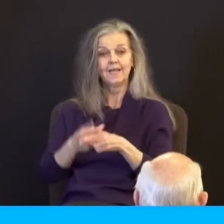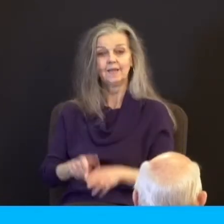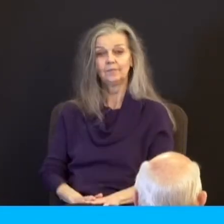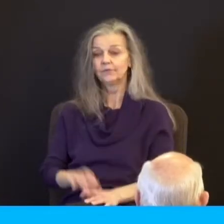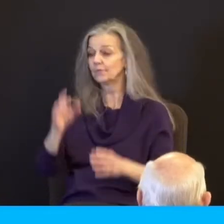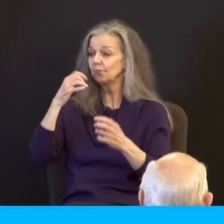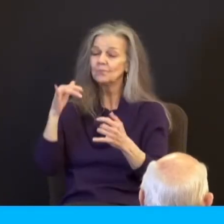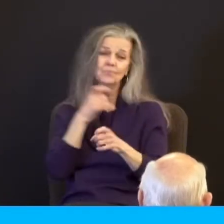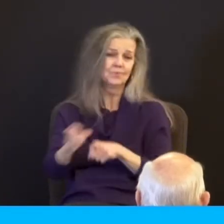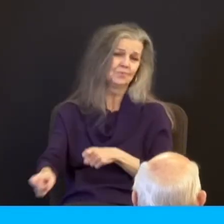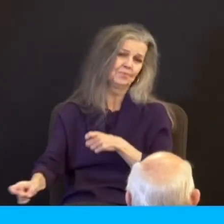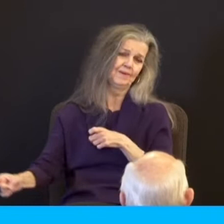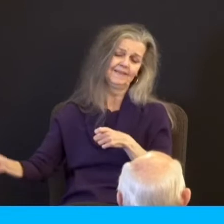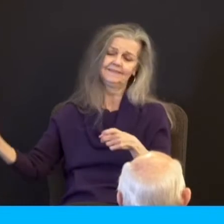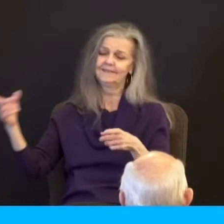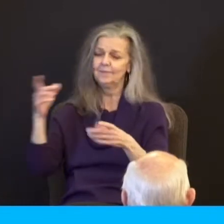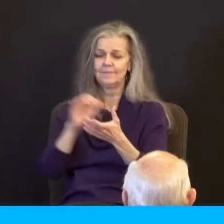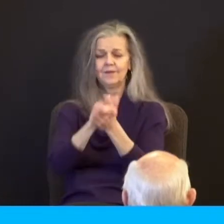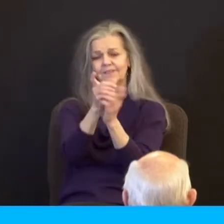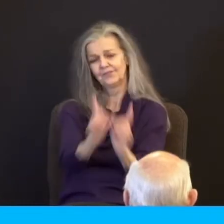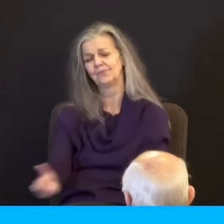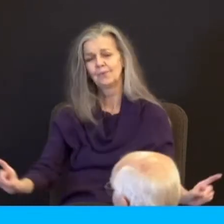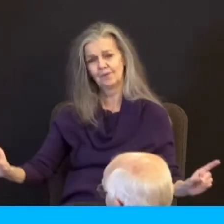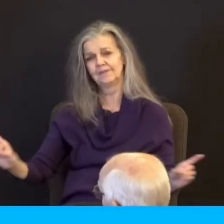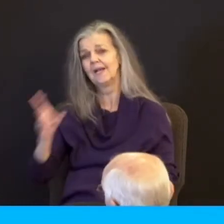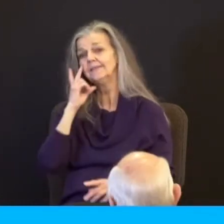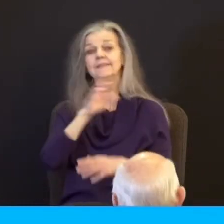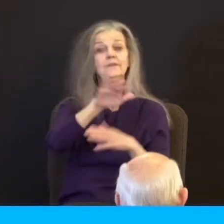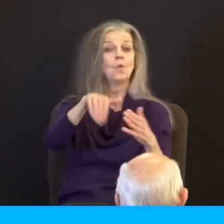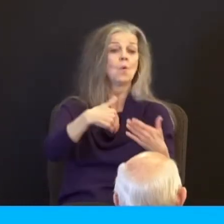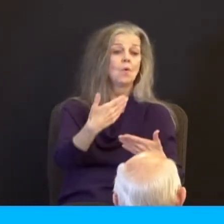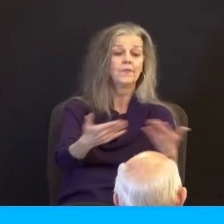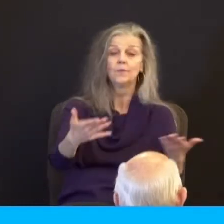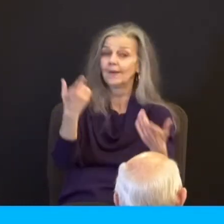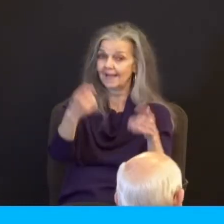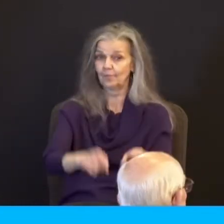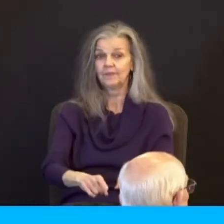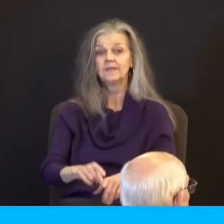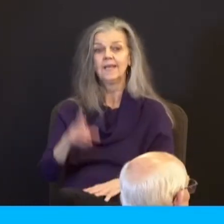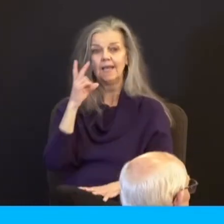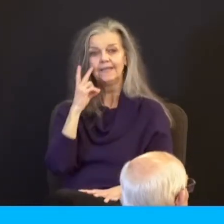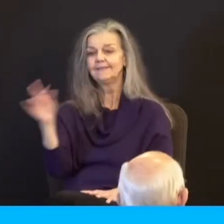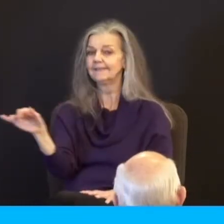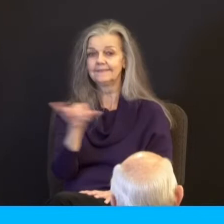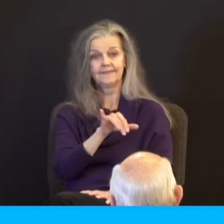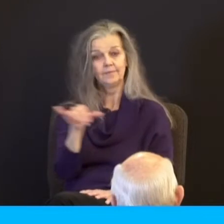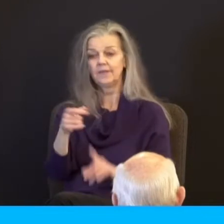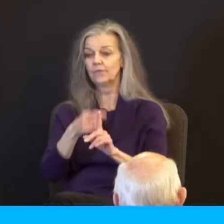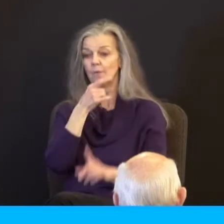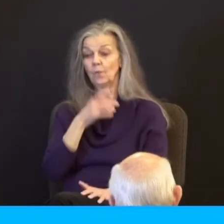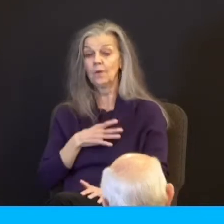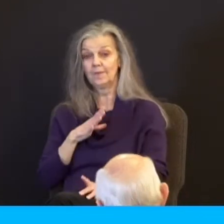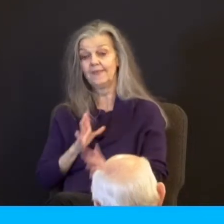if the marriage fails, ends in divorce, I see the cost, I see the whole thing of where it takes them. And I see the same thing for the woman who gets